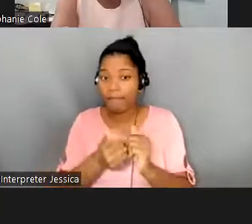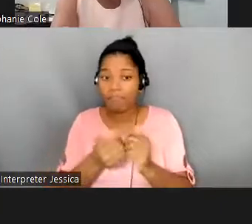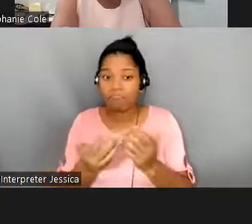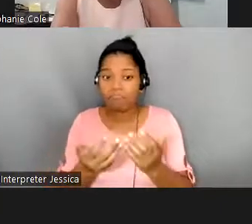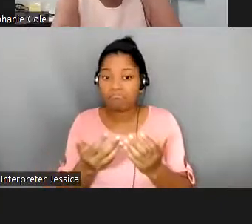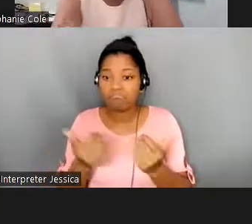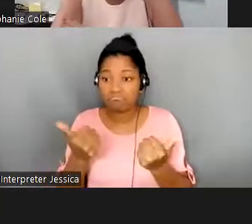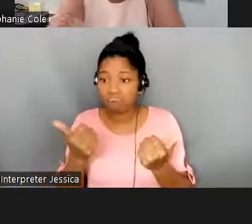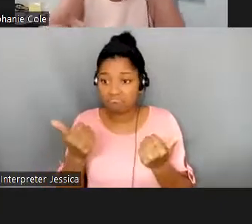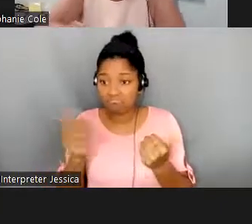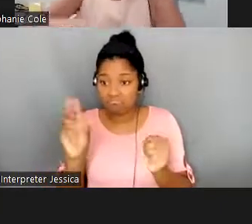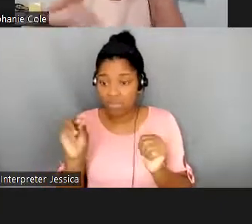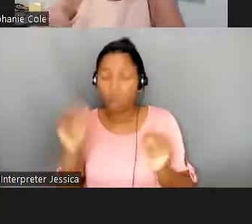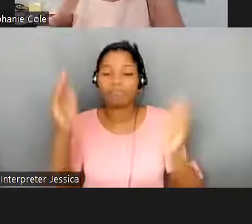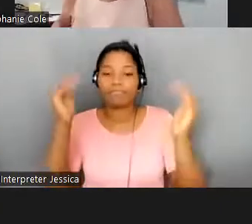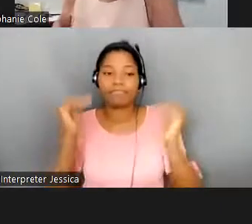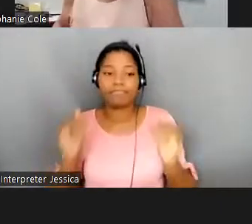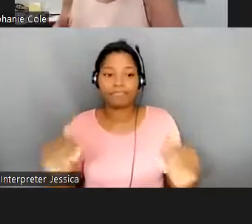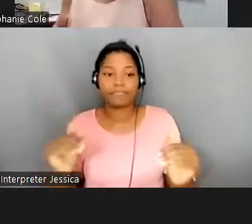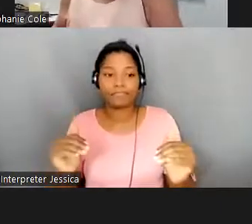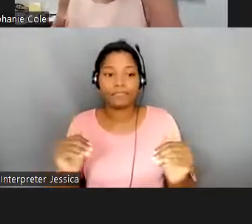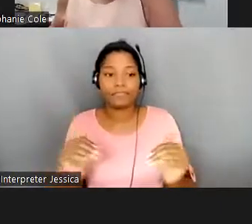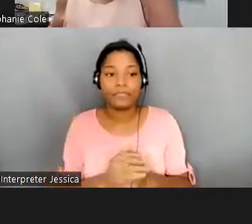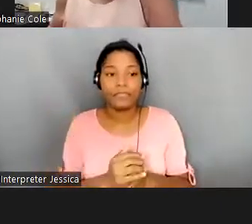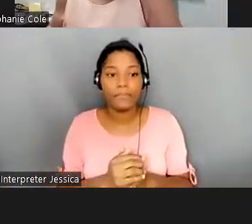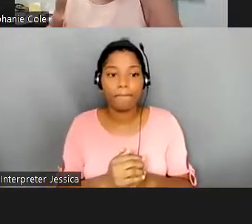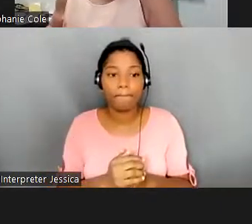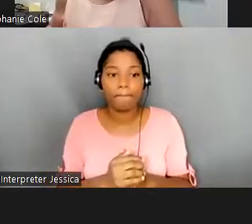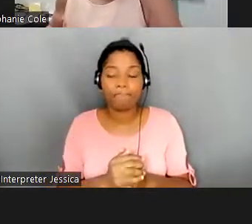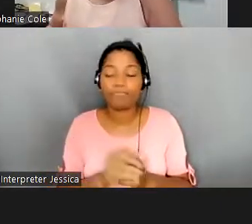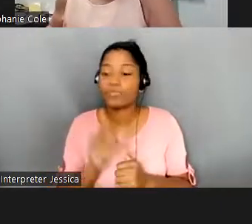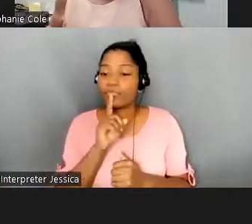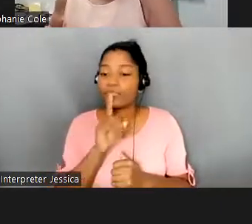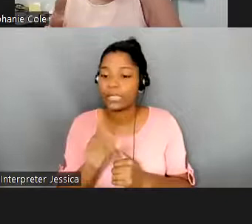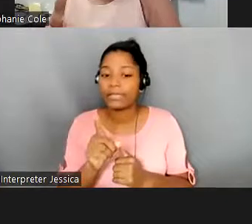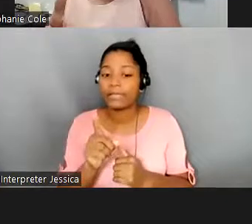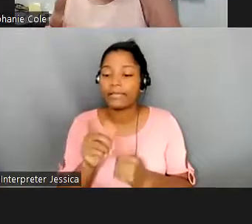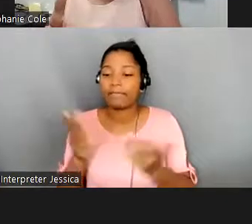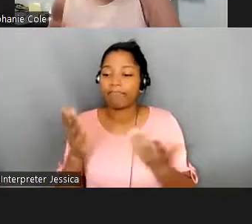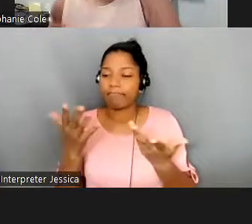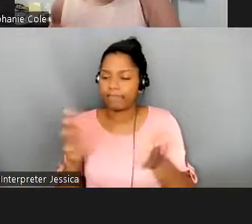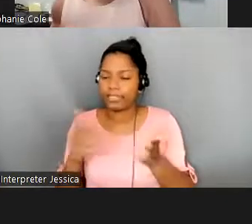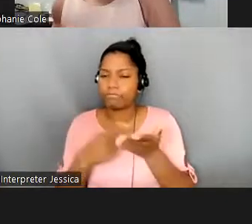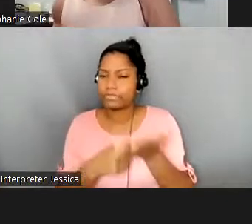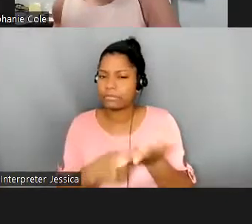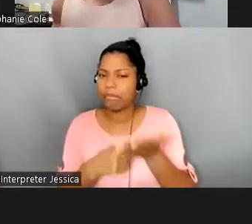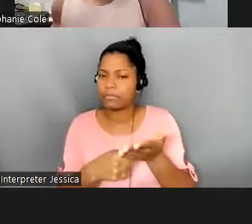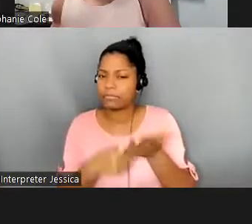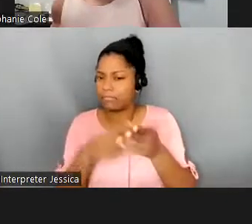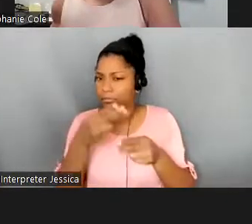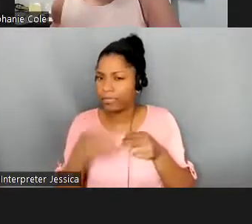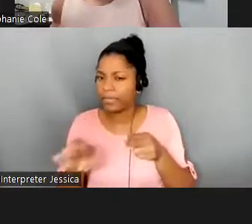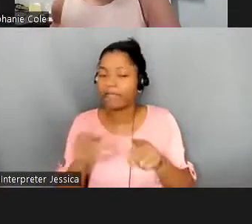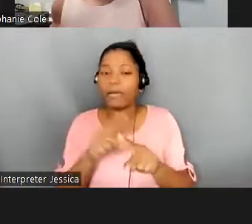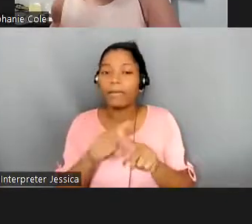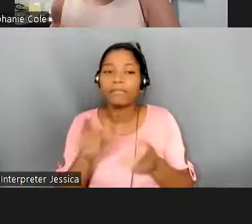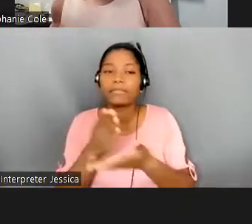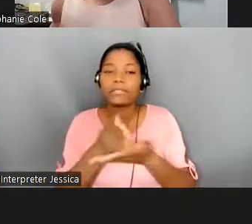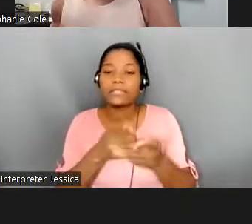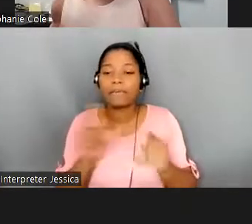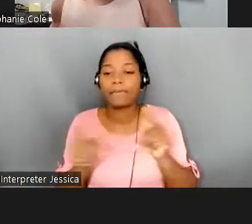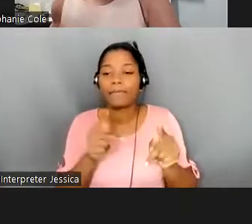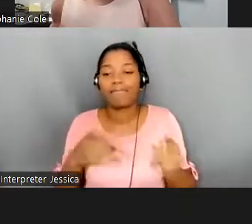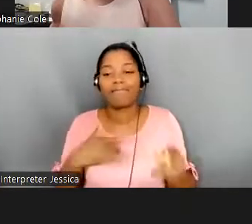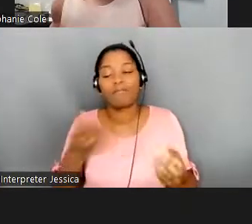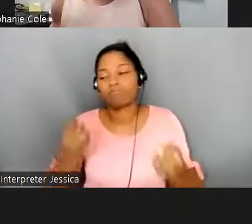Great. I think you've touched on this a bit, but sometimes people feel really overwhelmed when they think